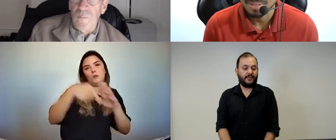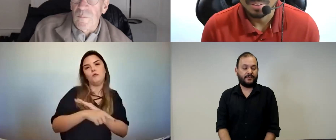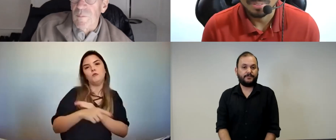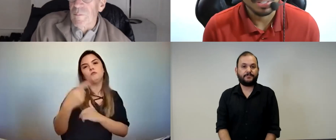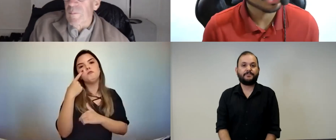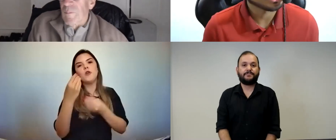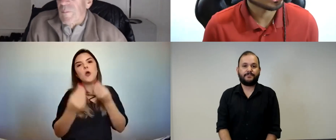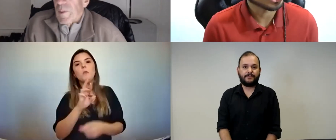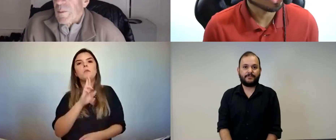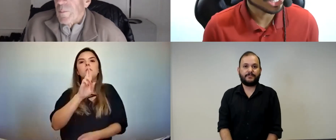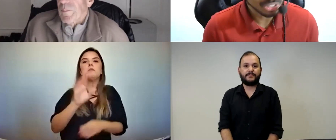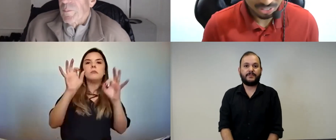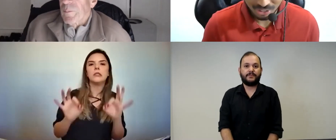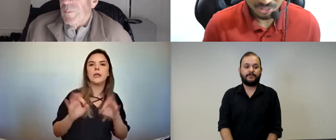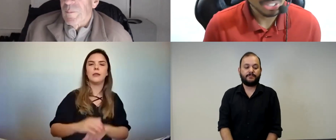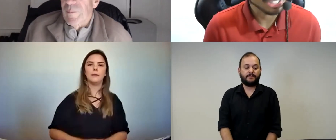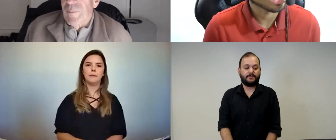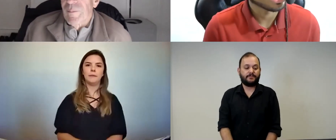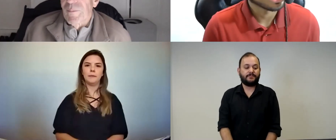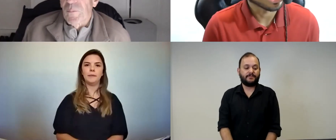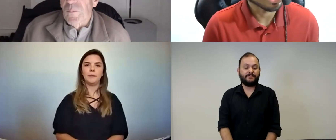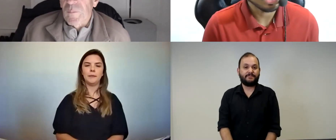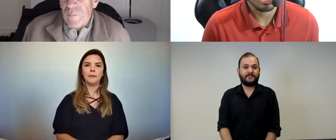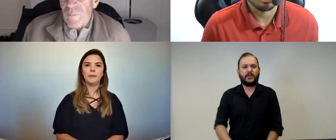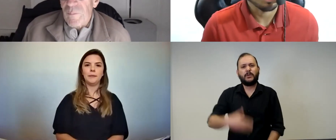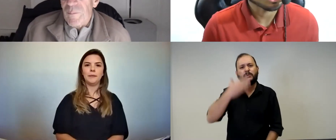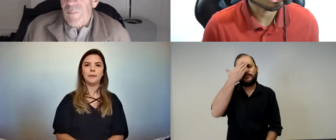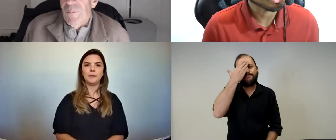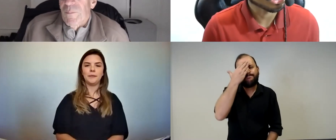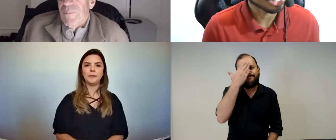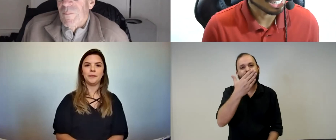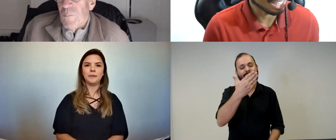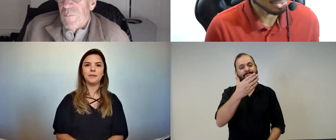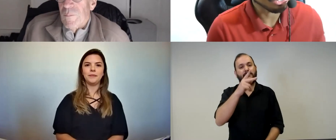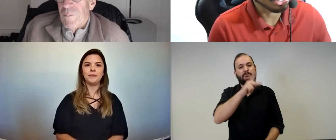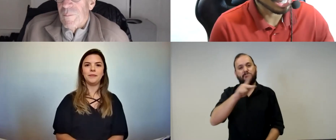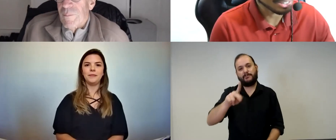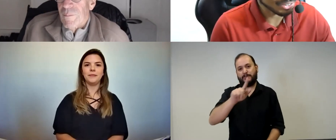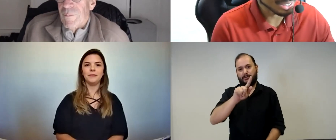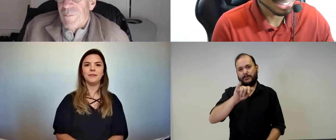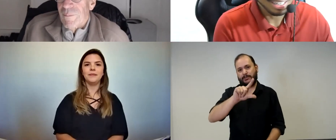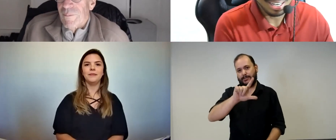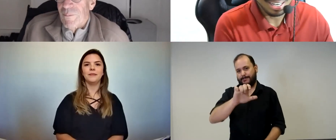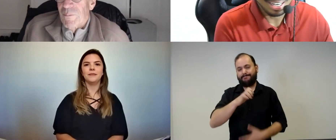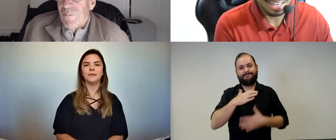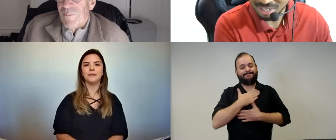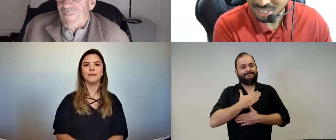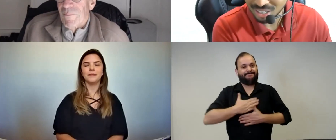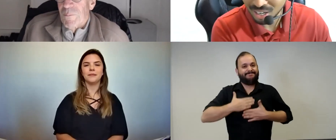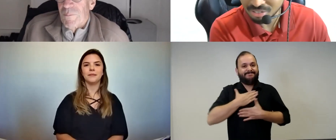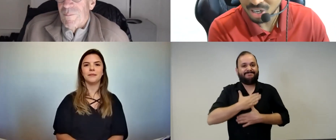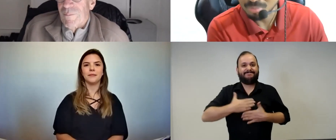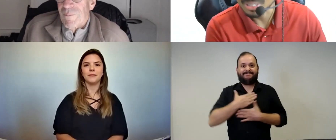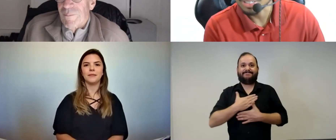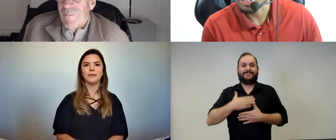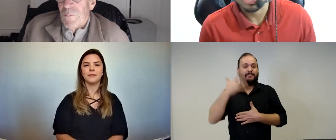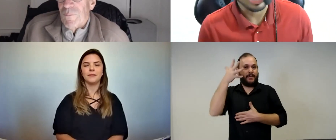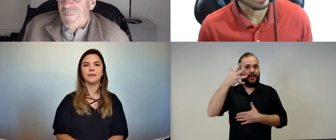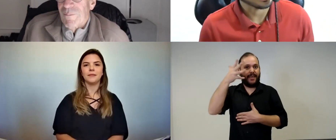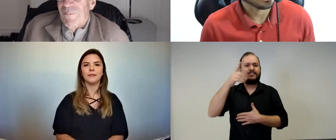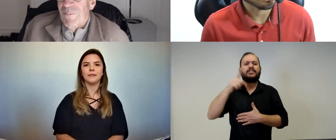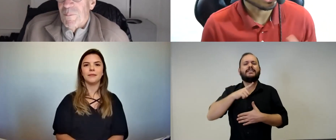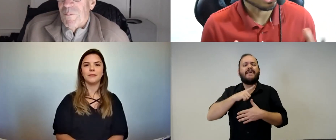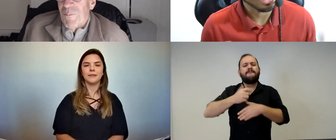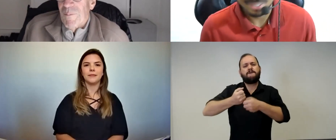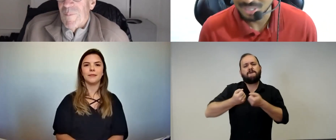Okay, thank you so much, Dr. Gile. This was a wonderful lecture. We have a lot of comments in the